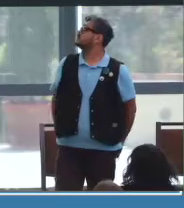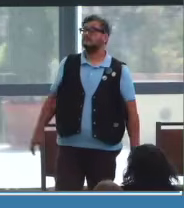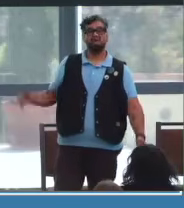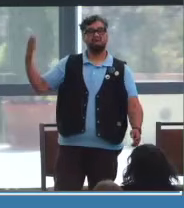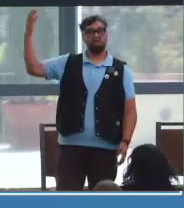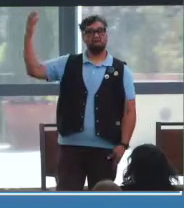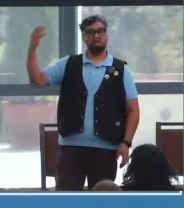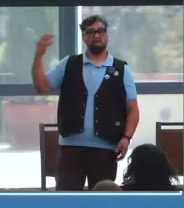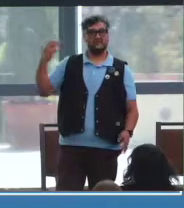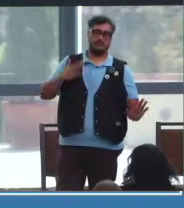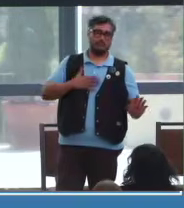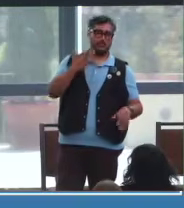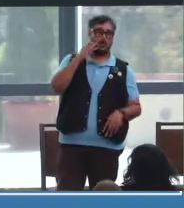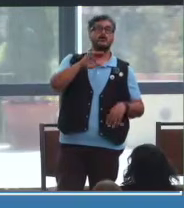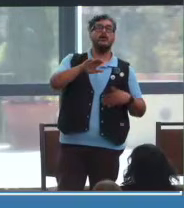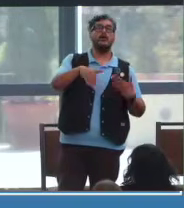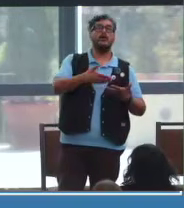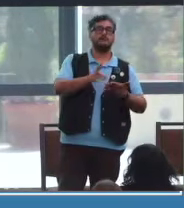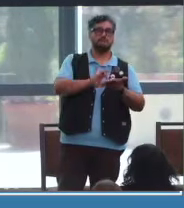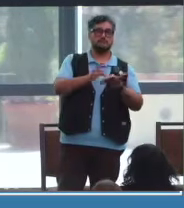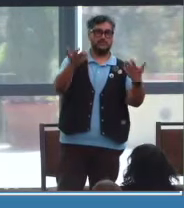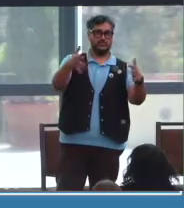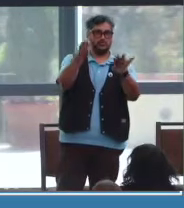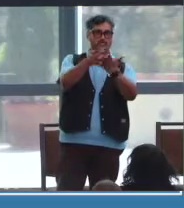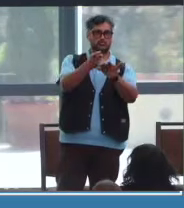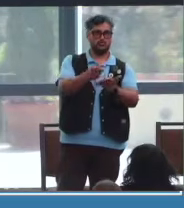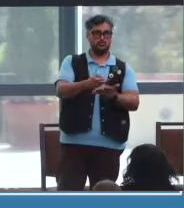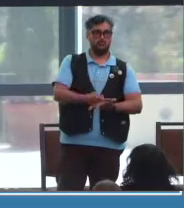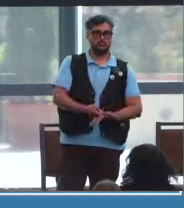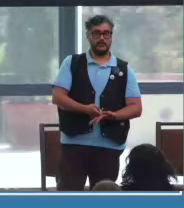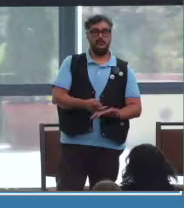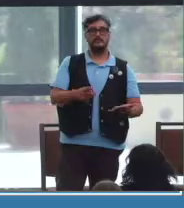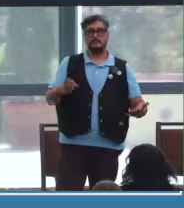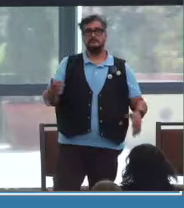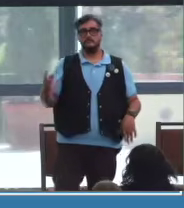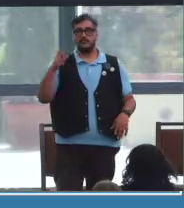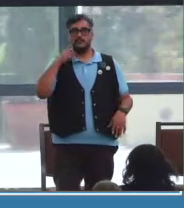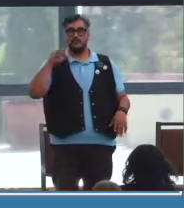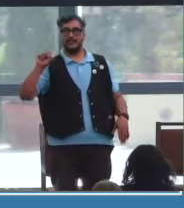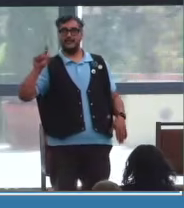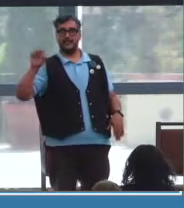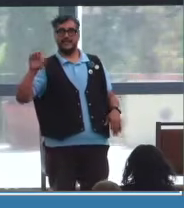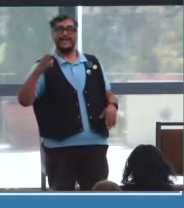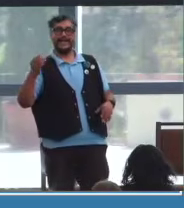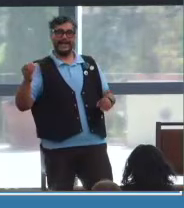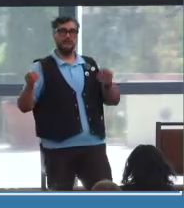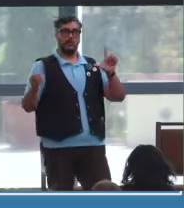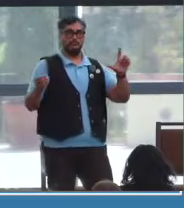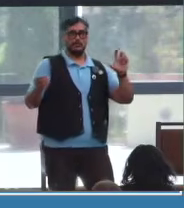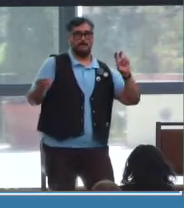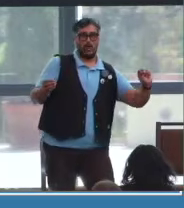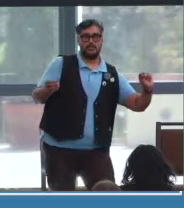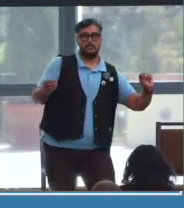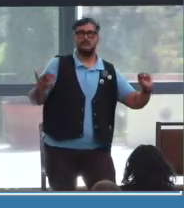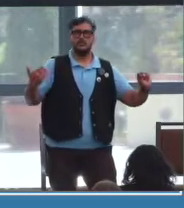least, all of the current approved therapies for SLE and lupus nephritis. So we have a list of these